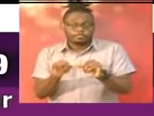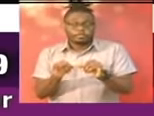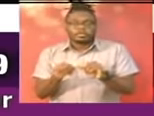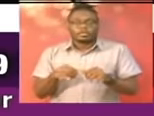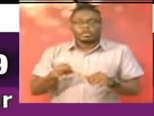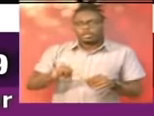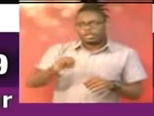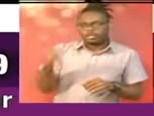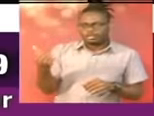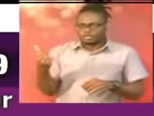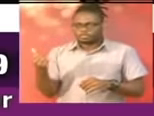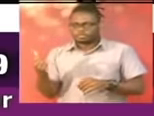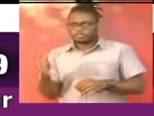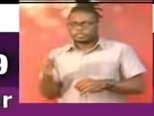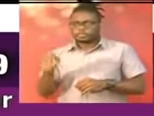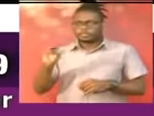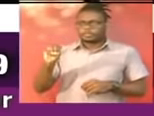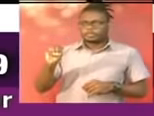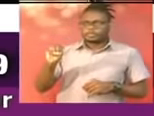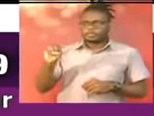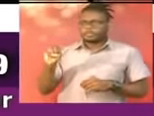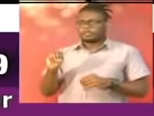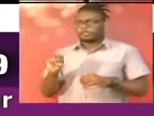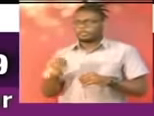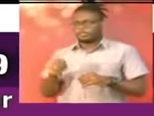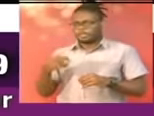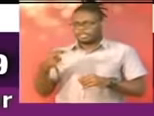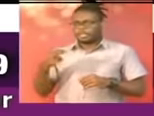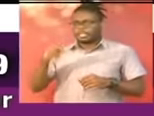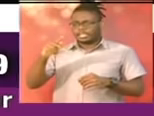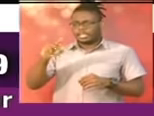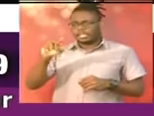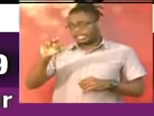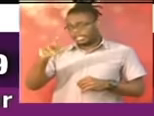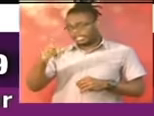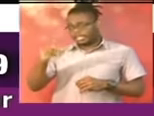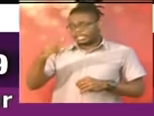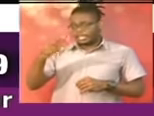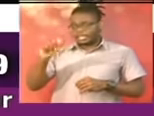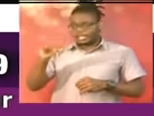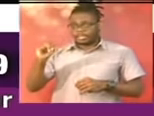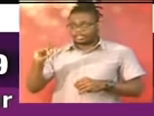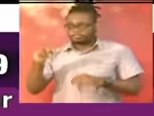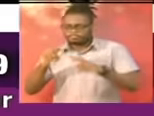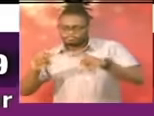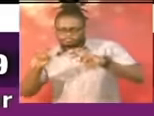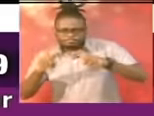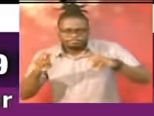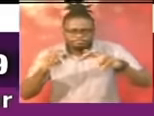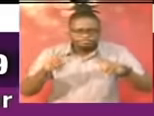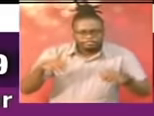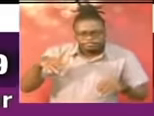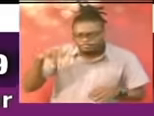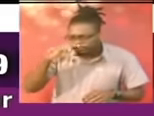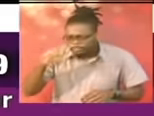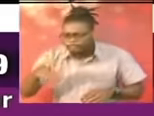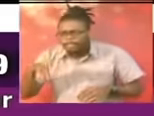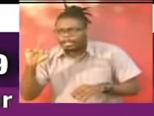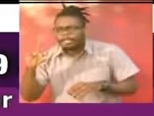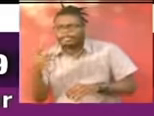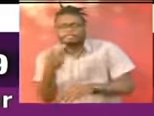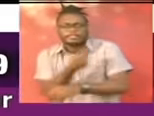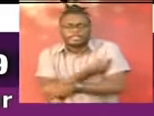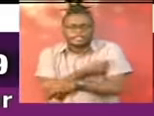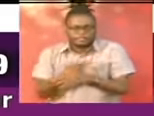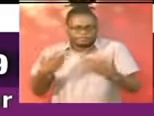You said that based on your research, you had seen where once a person is vaccinated, it can